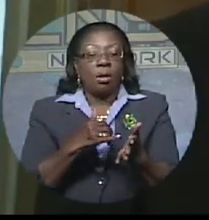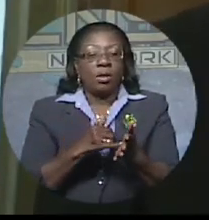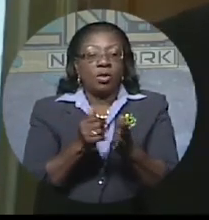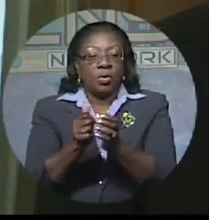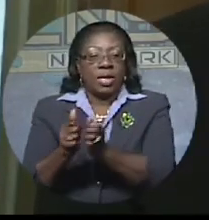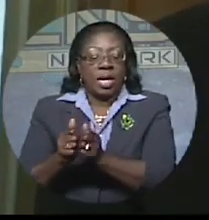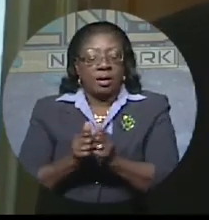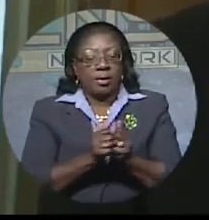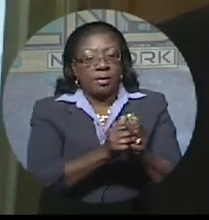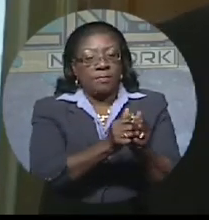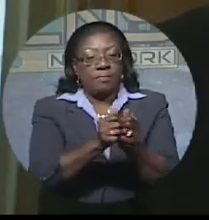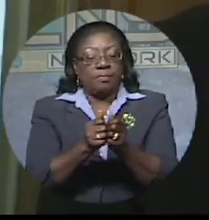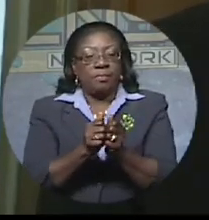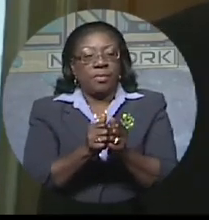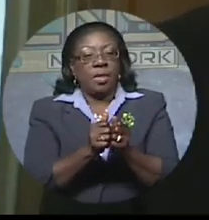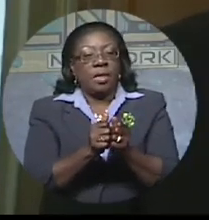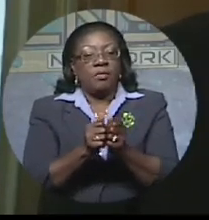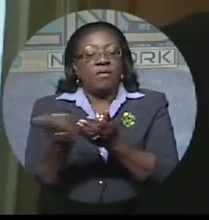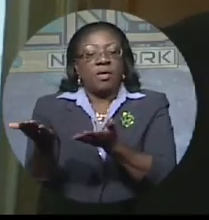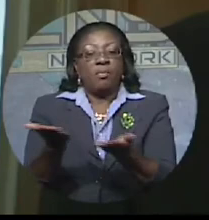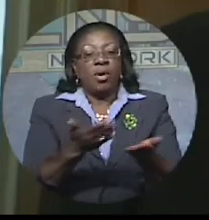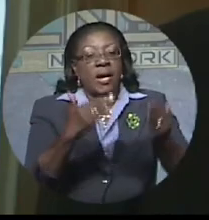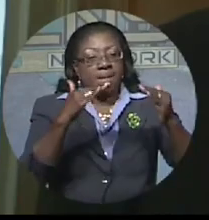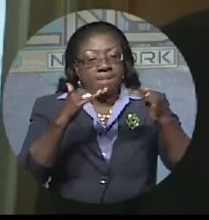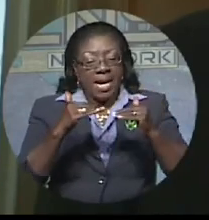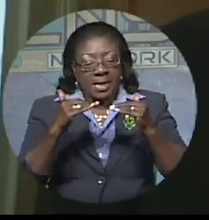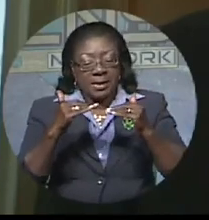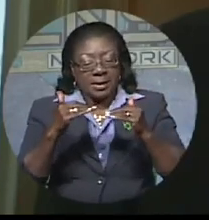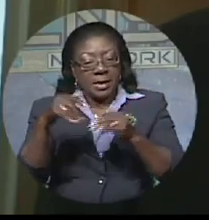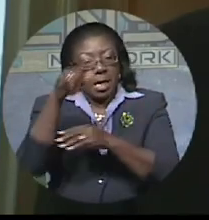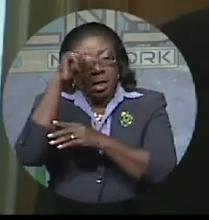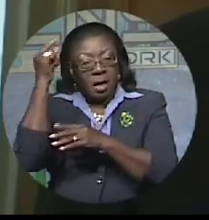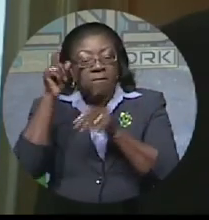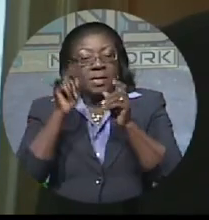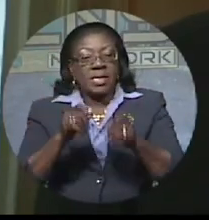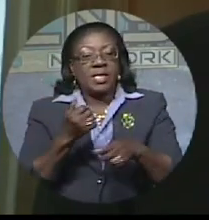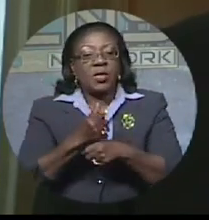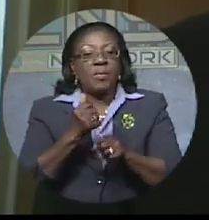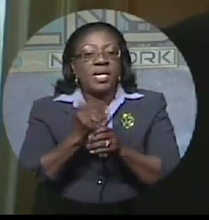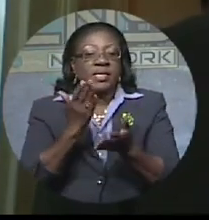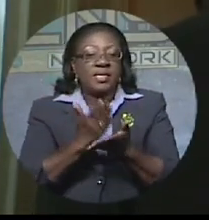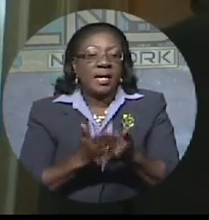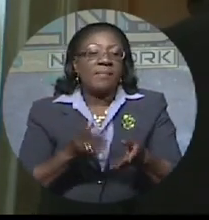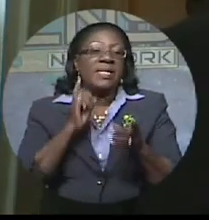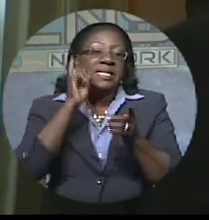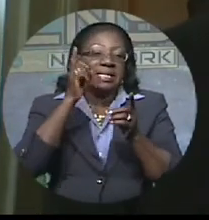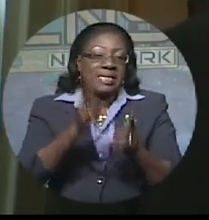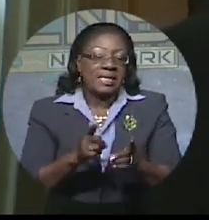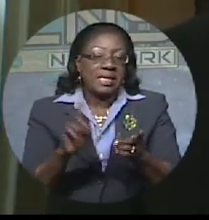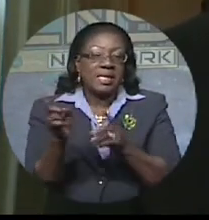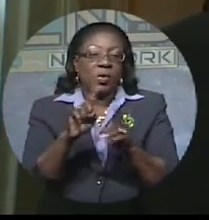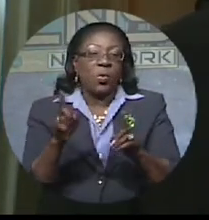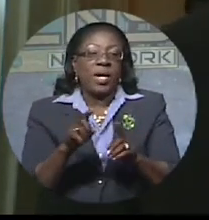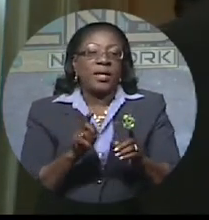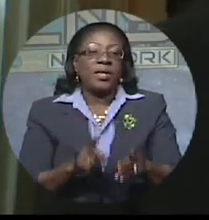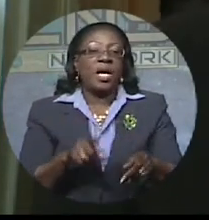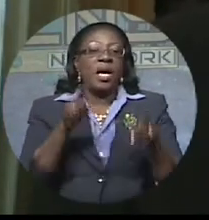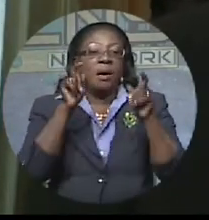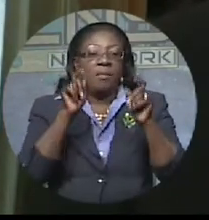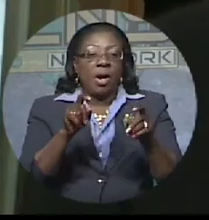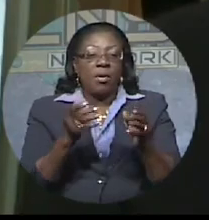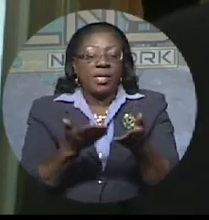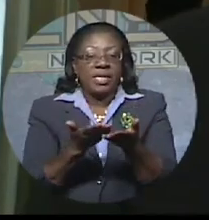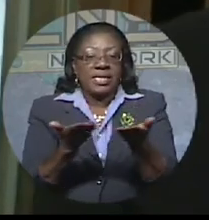exactly the right word, because government needs to make some decisions about where the priorities lie. And there are